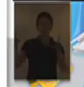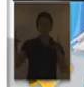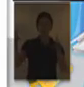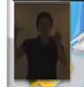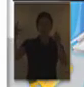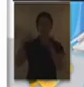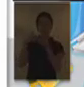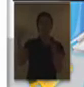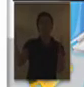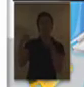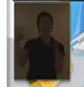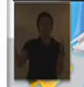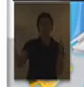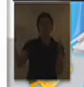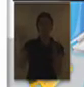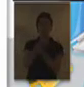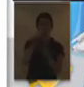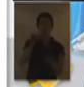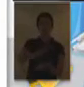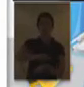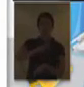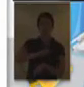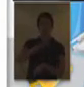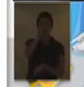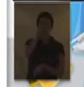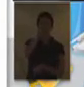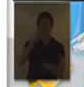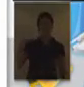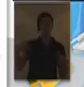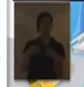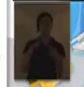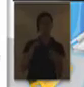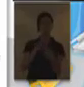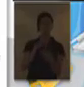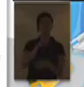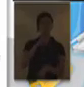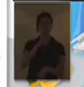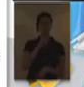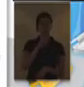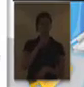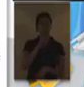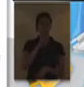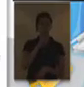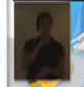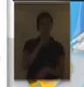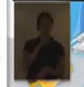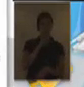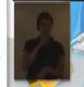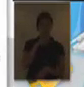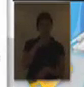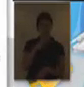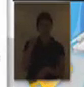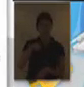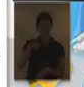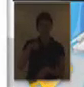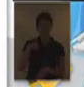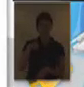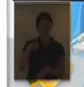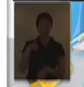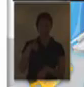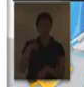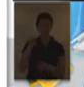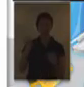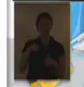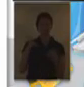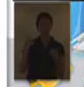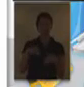This is a photograph of the inauguration. There's quite a few people, quite a lot of people there. I don't know the